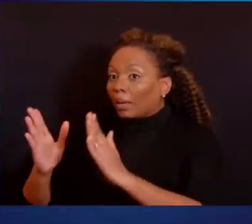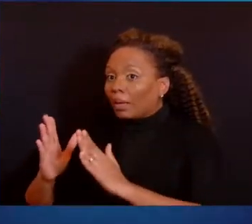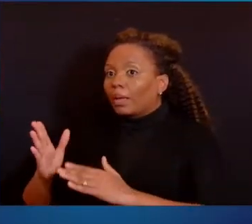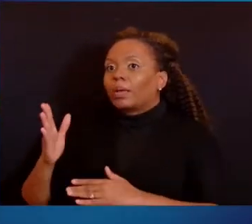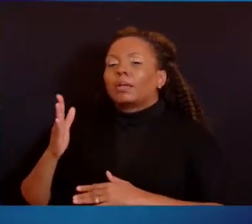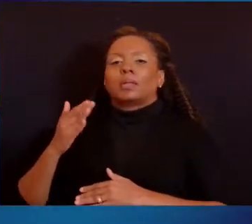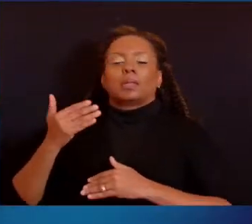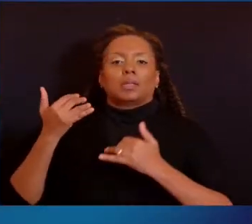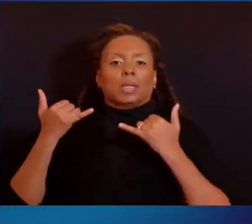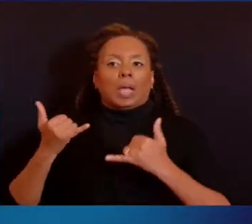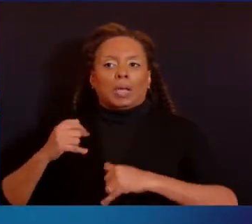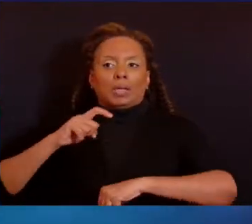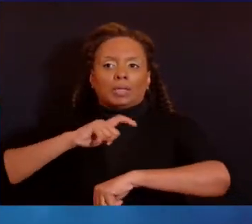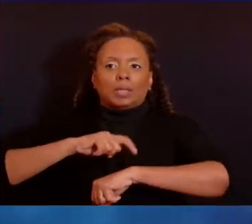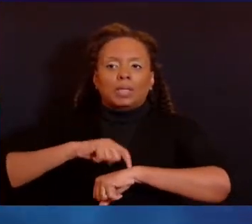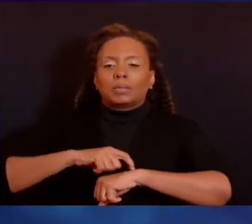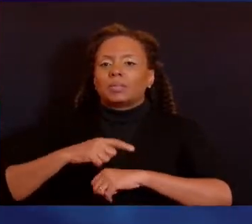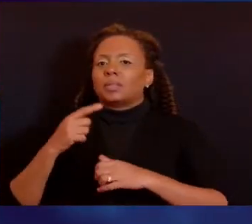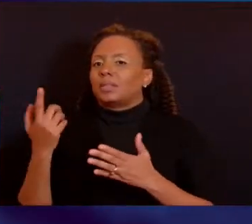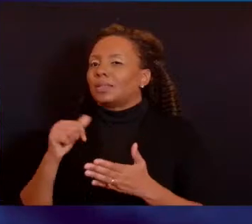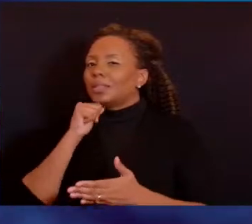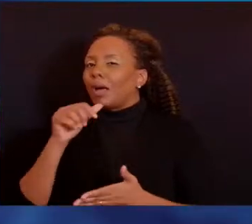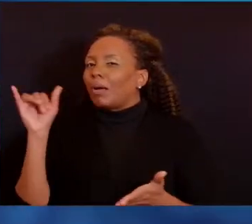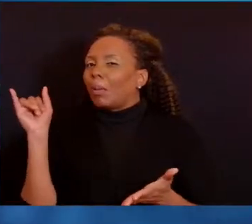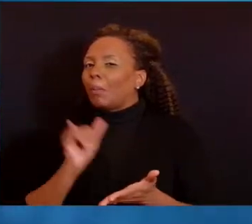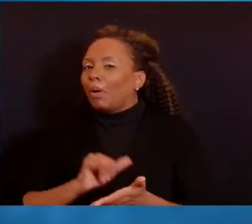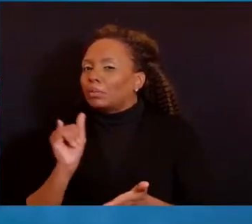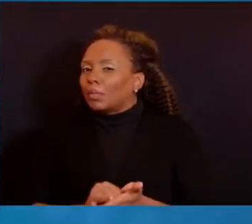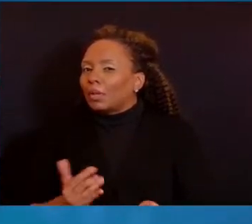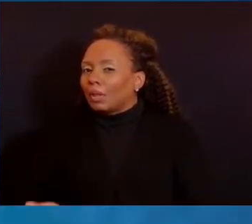tropics, it's not impossible. When